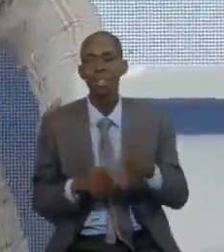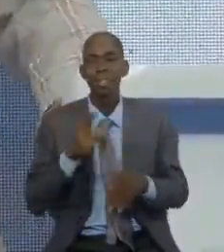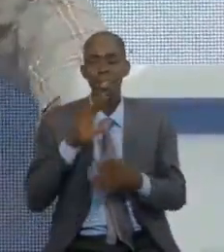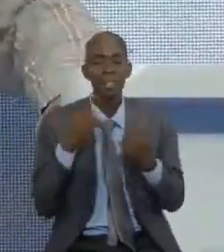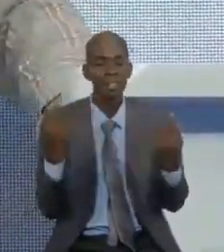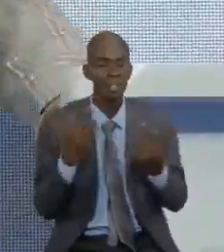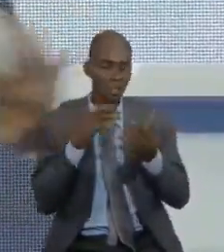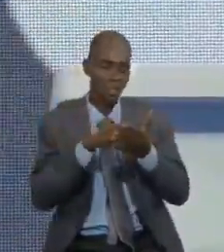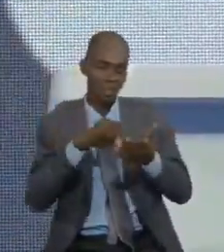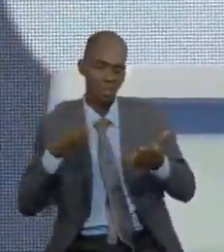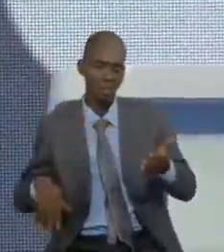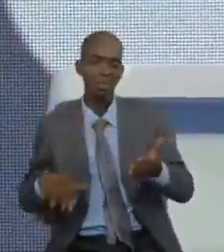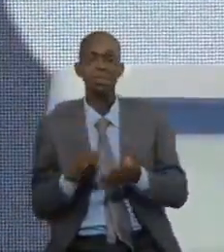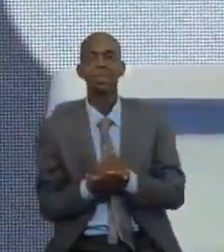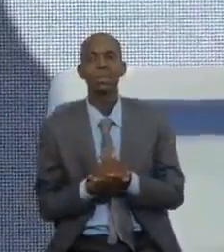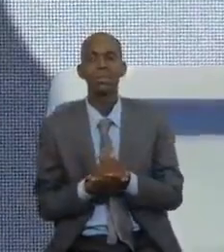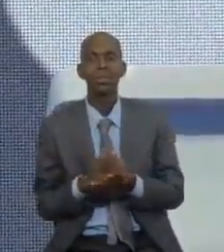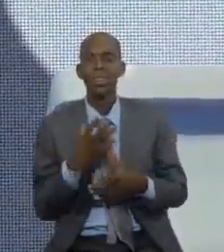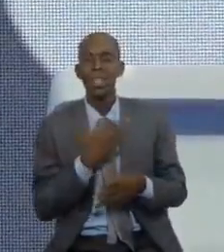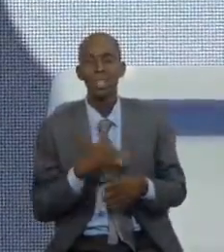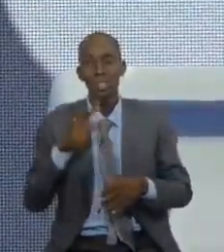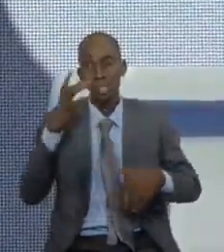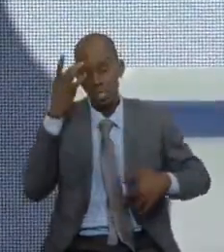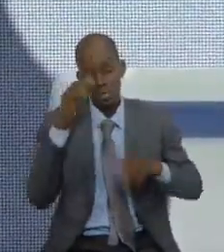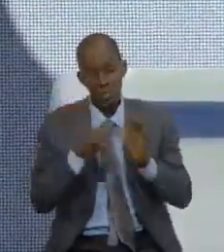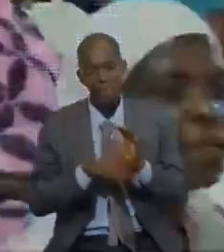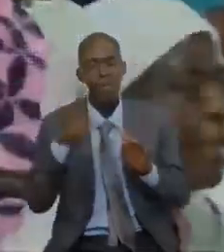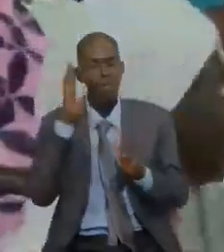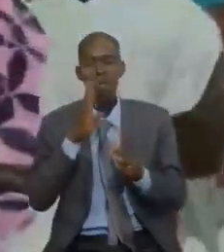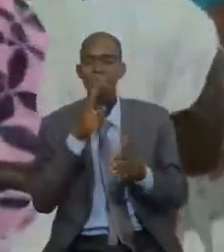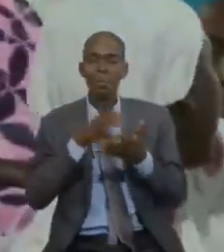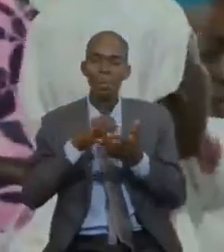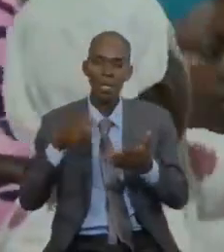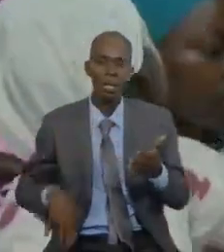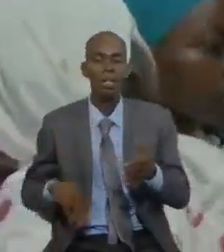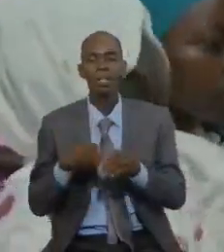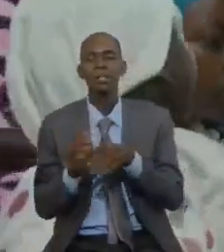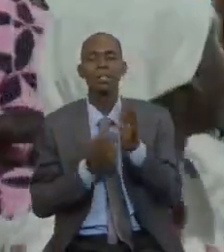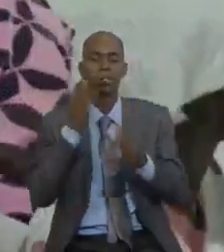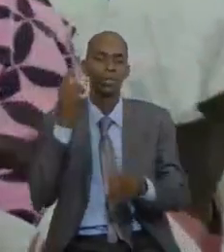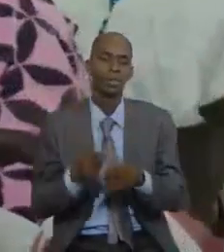away, and your sickness will be taken away.